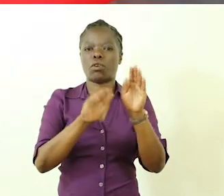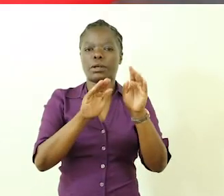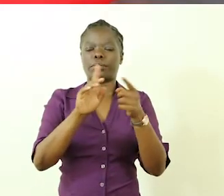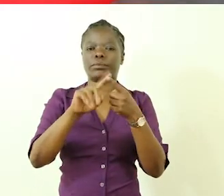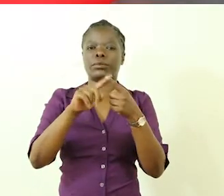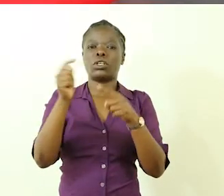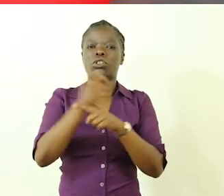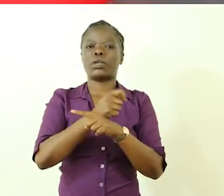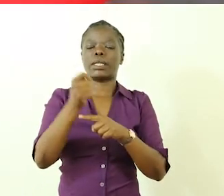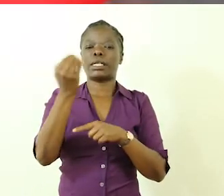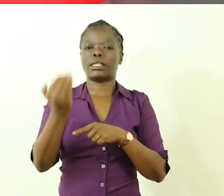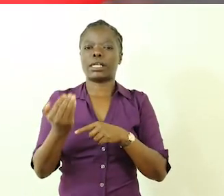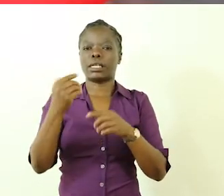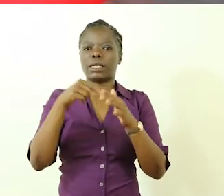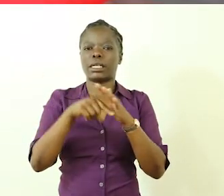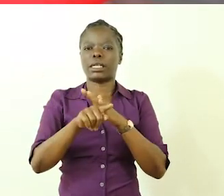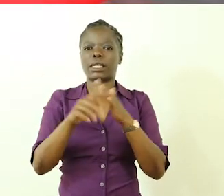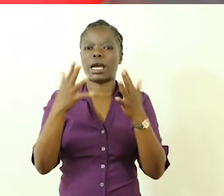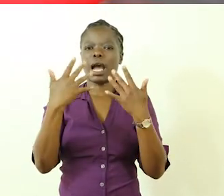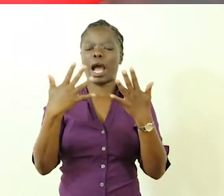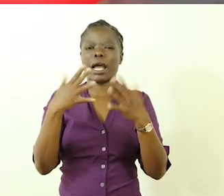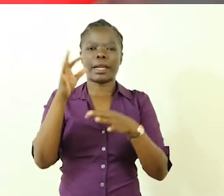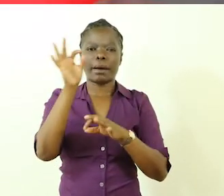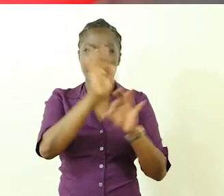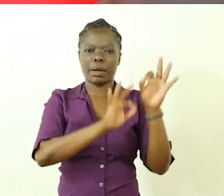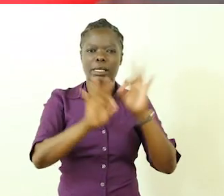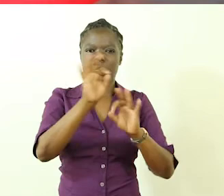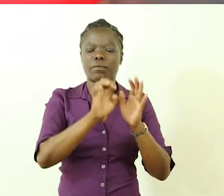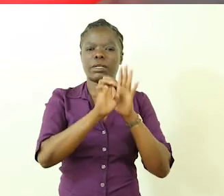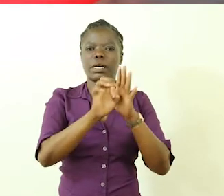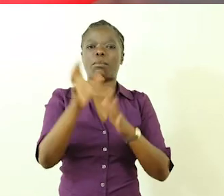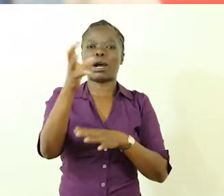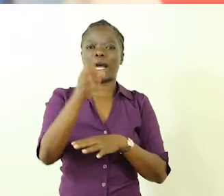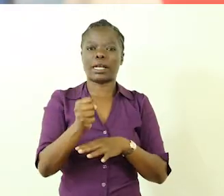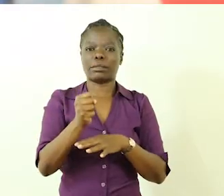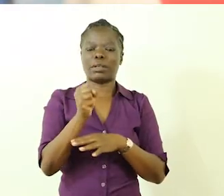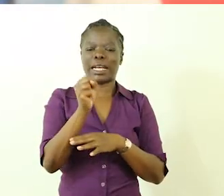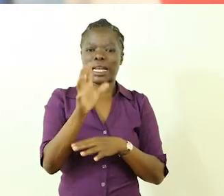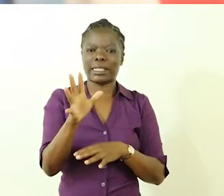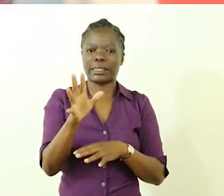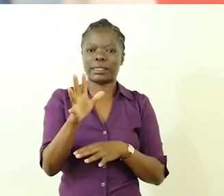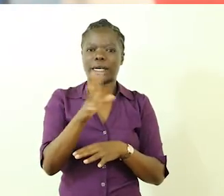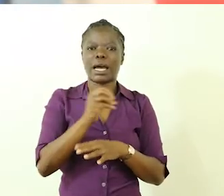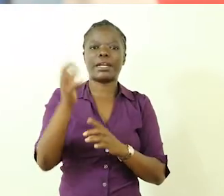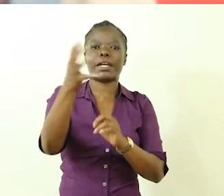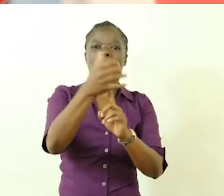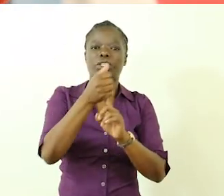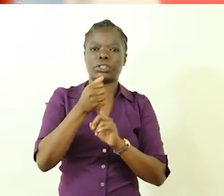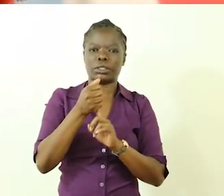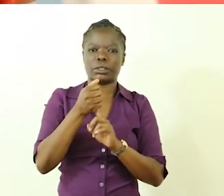following. Train the child in hand patterns such as grasp, release, and